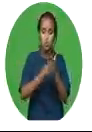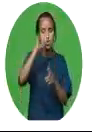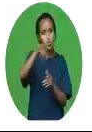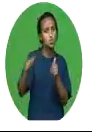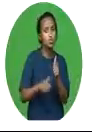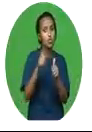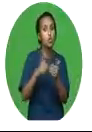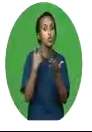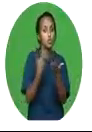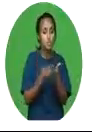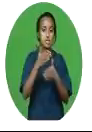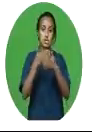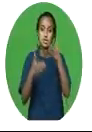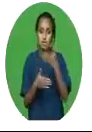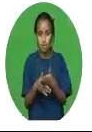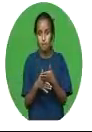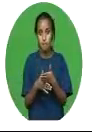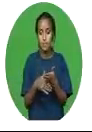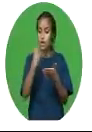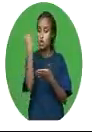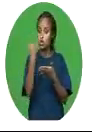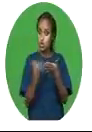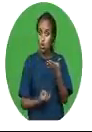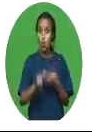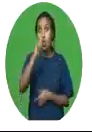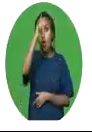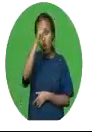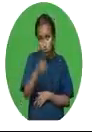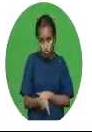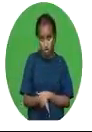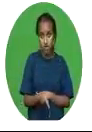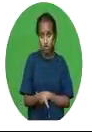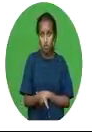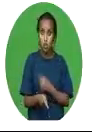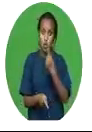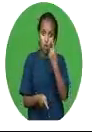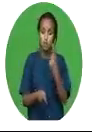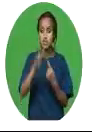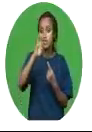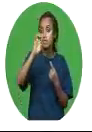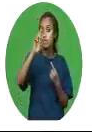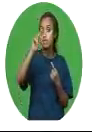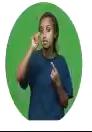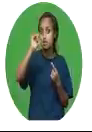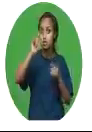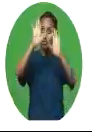follow the following steps. Draw horizontal line from one of the vertices of the